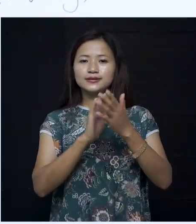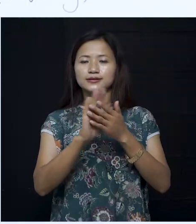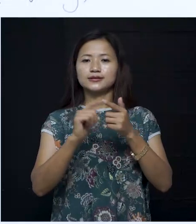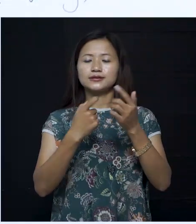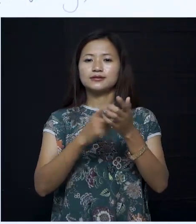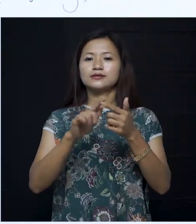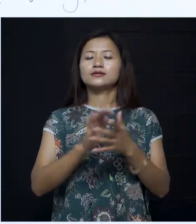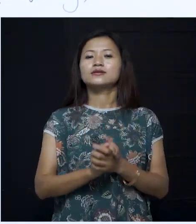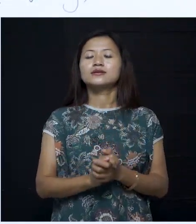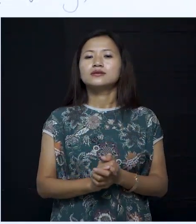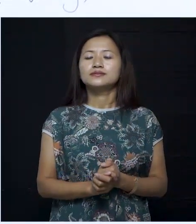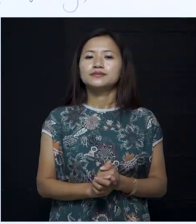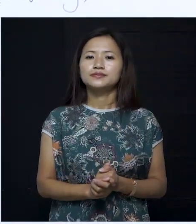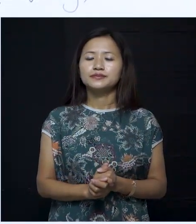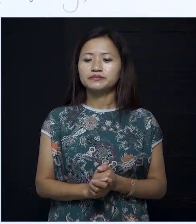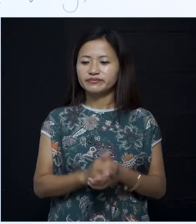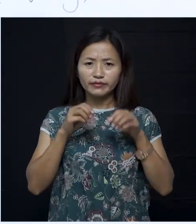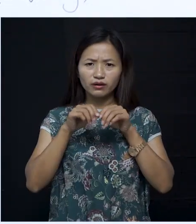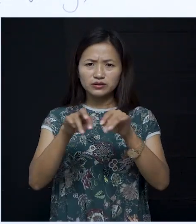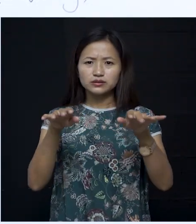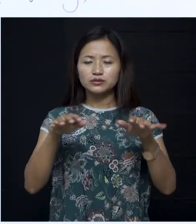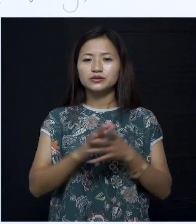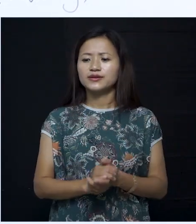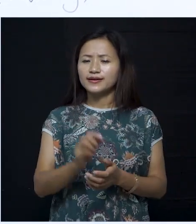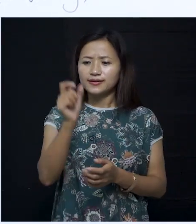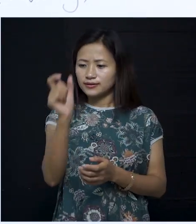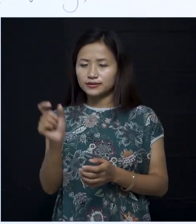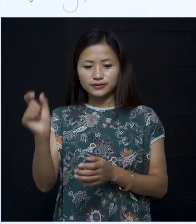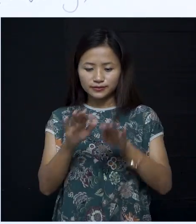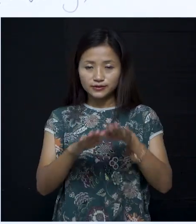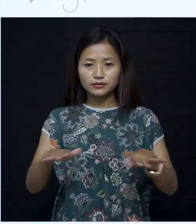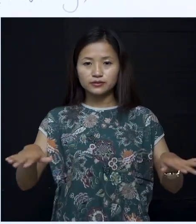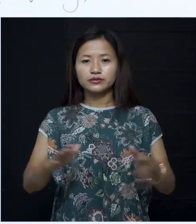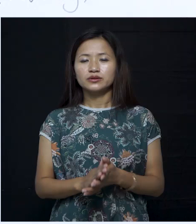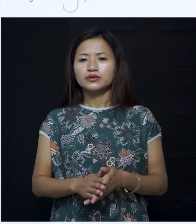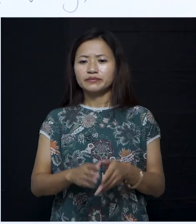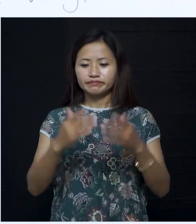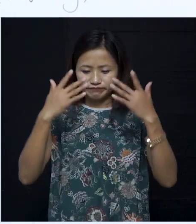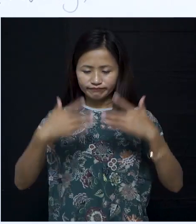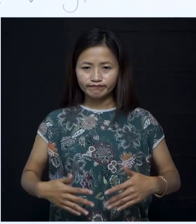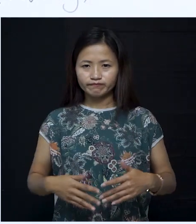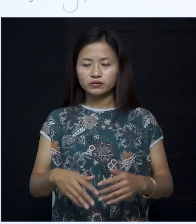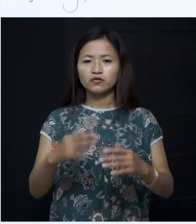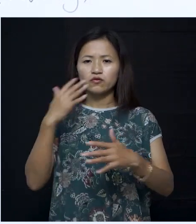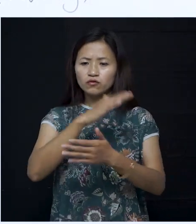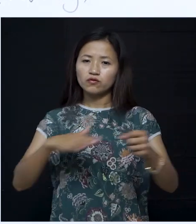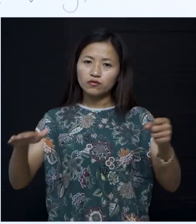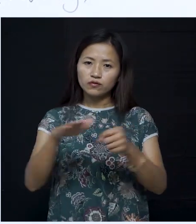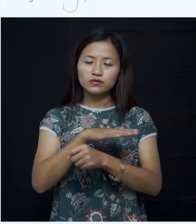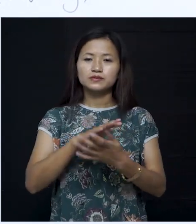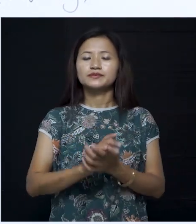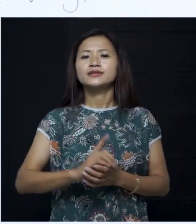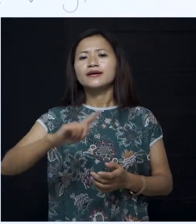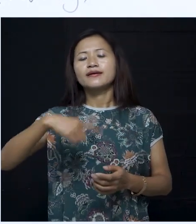When you want to make a distribution, each and every student should wear proper uniform. That's what you hear almost every day,